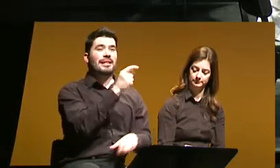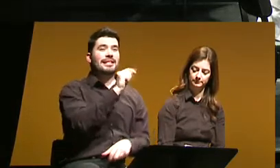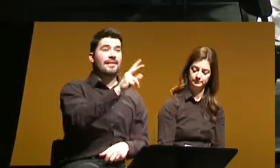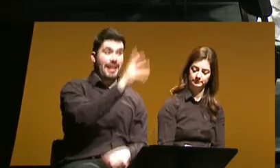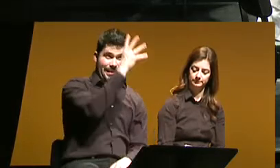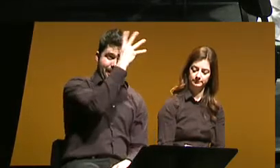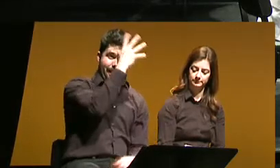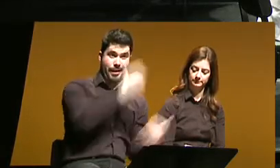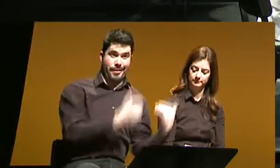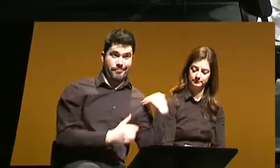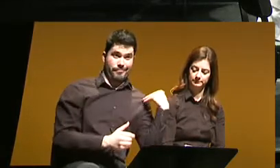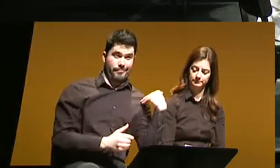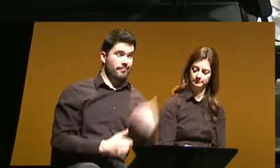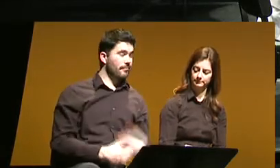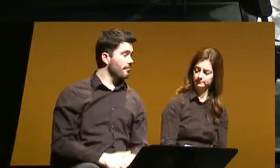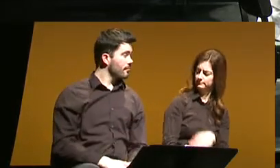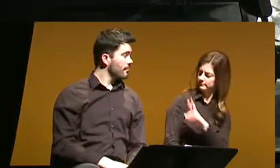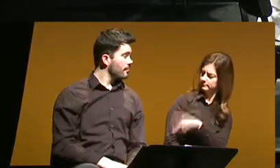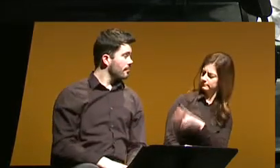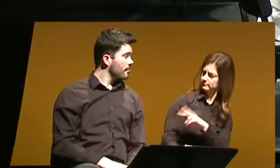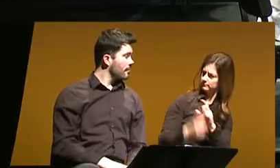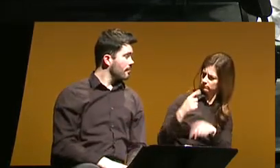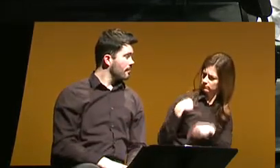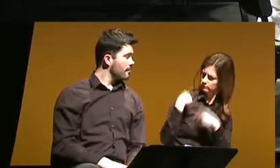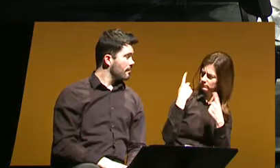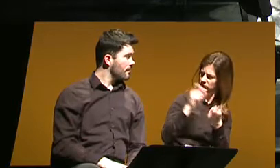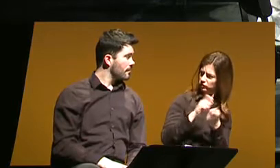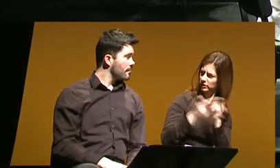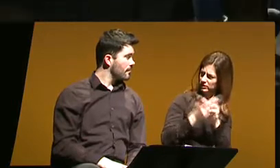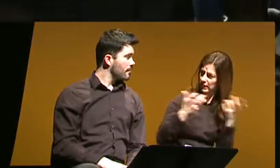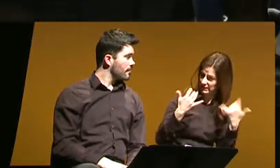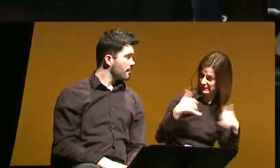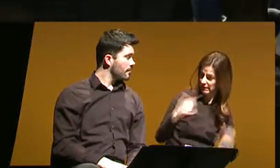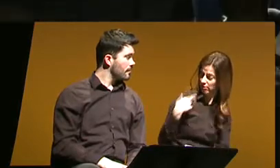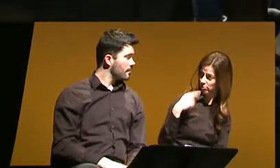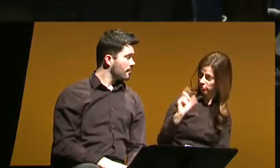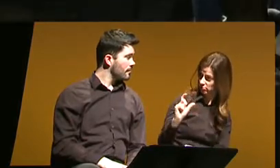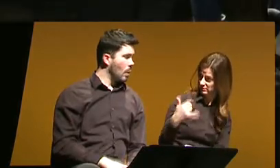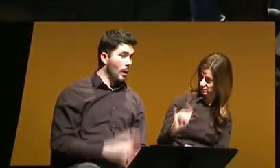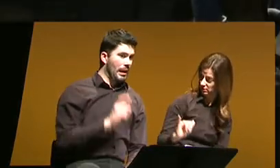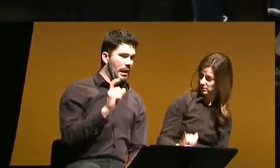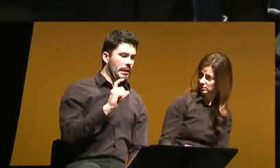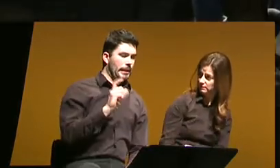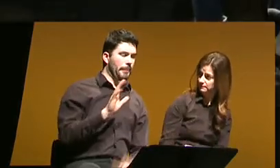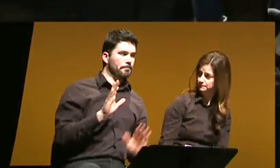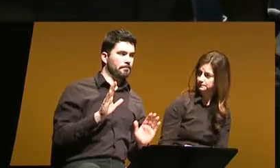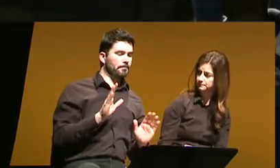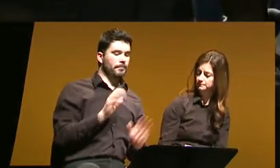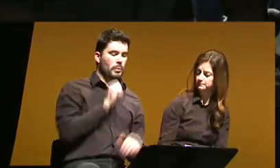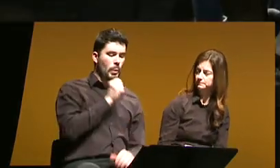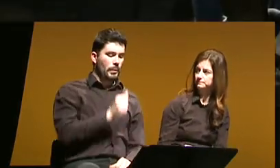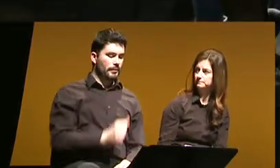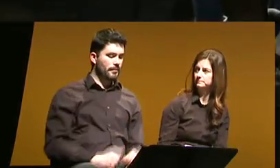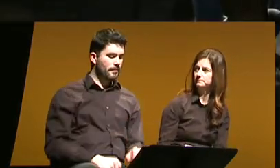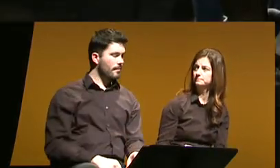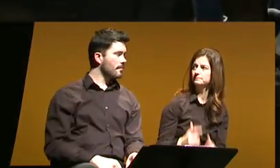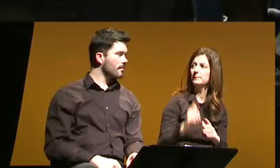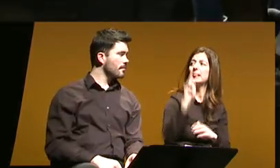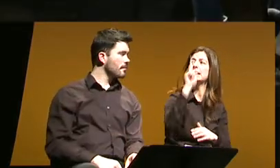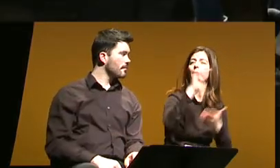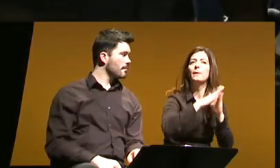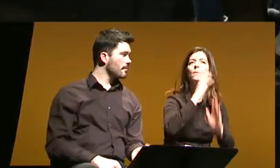says, you've changed a lot. Are you still practicing Islam? I don't practice anymore. When you're older, you might change your